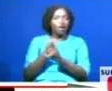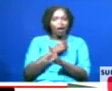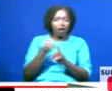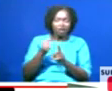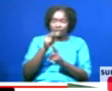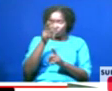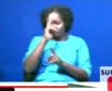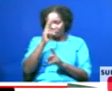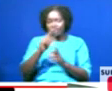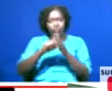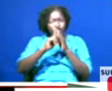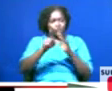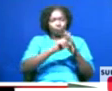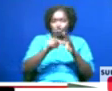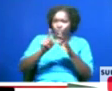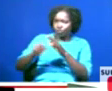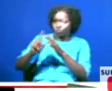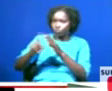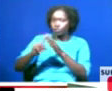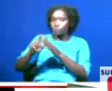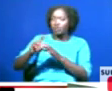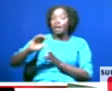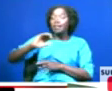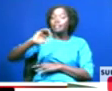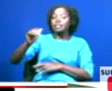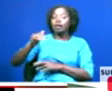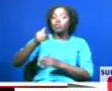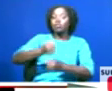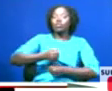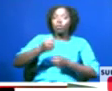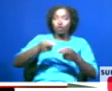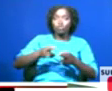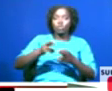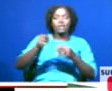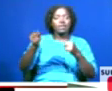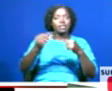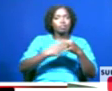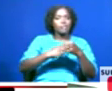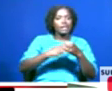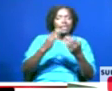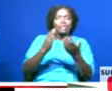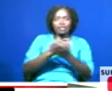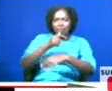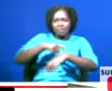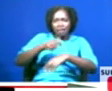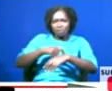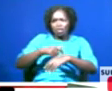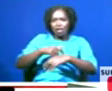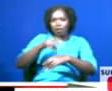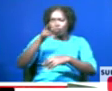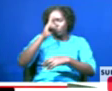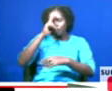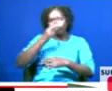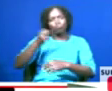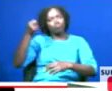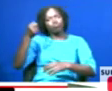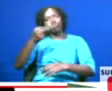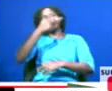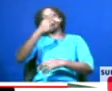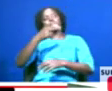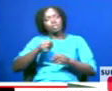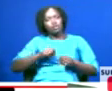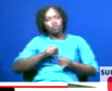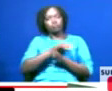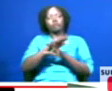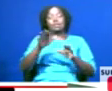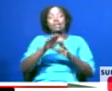parts of Nairobi, CBD, Ngong Road and Kibera. At some point, police were forced to shoot in the air to disperse the protesters